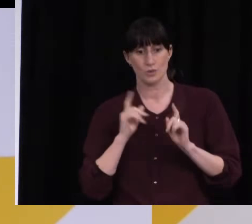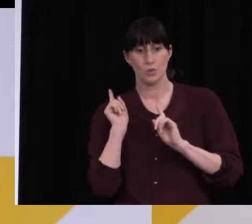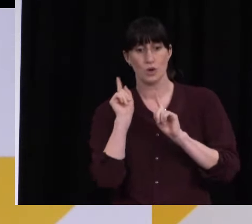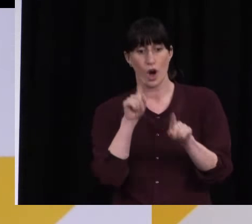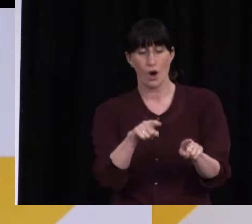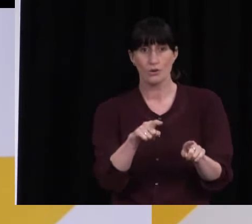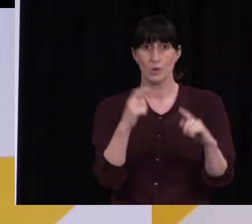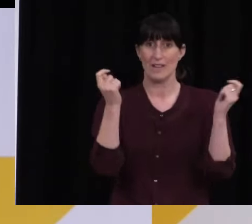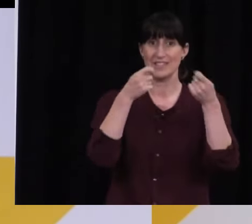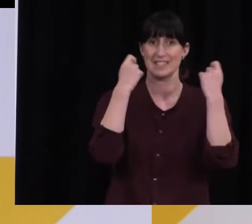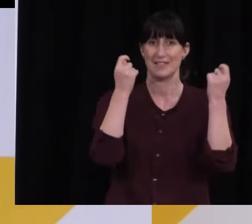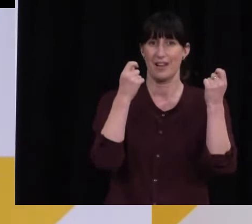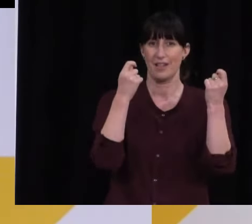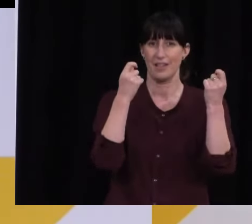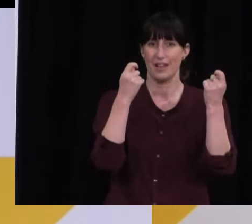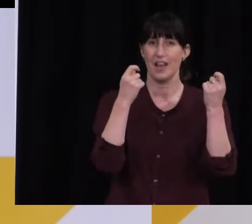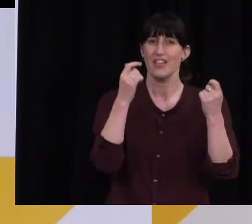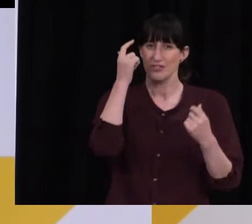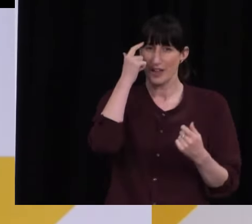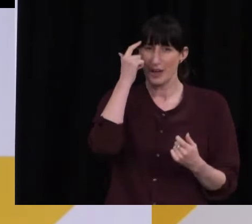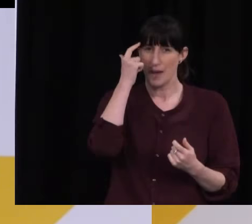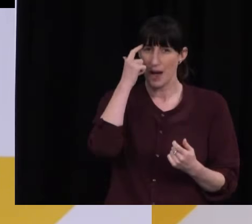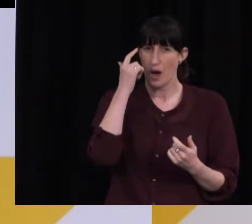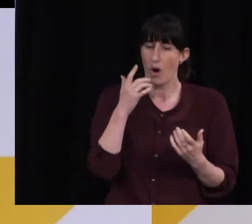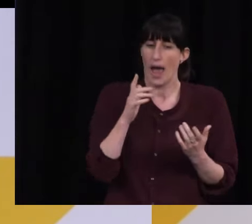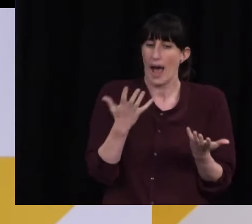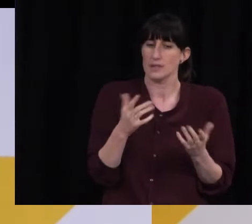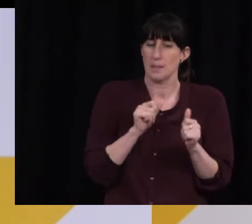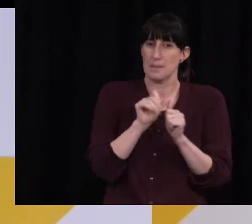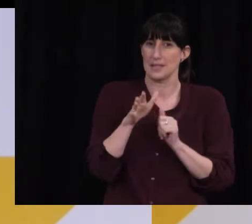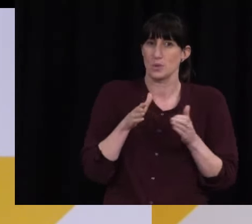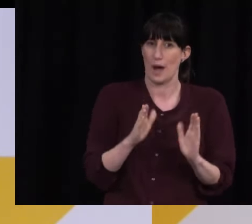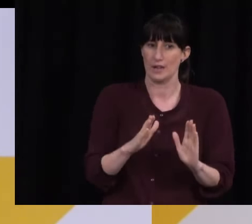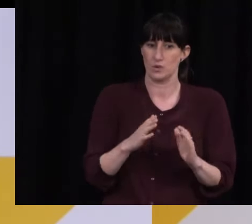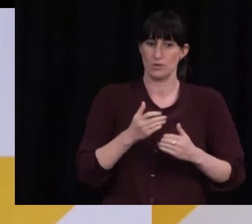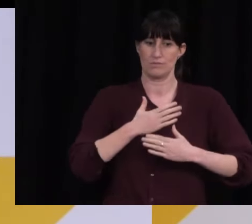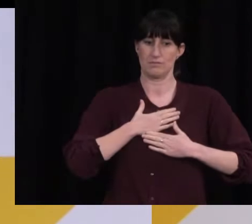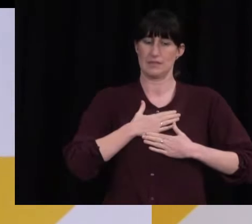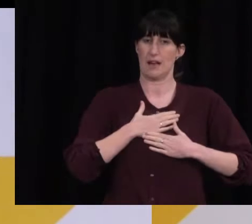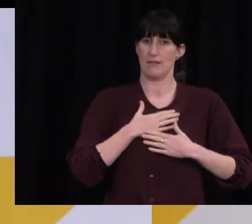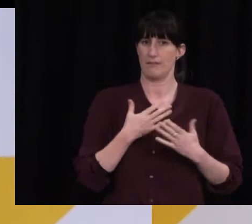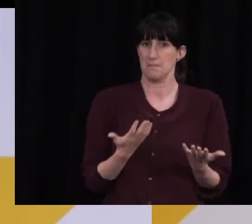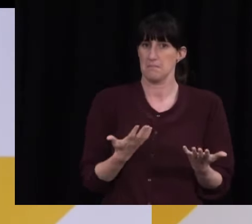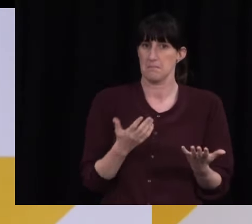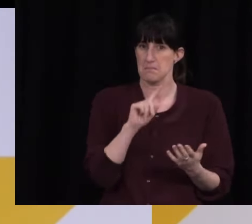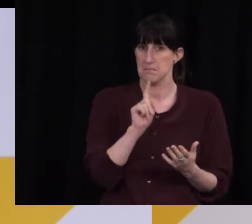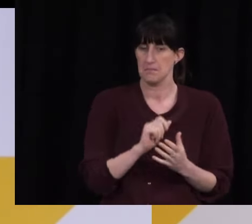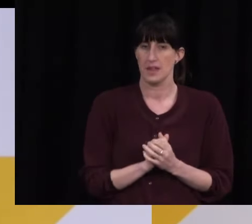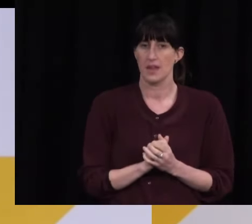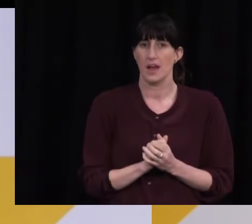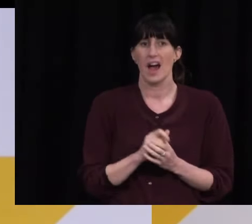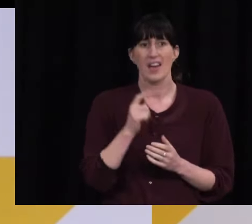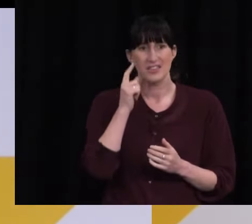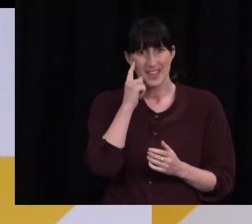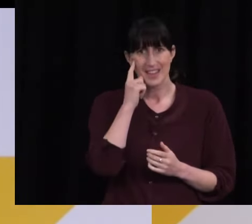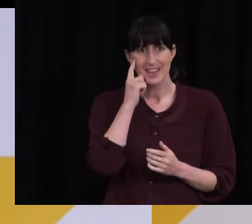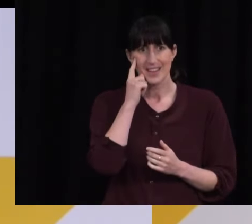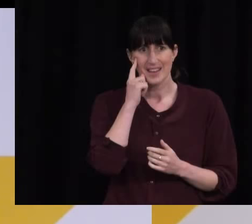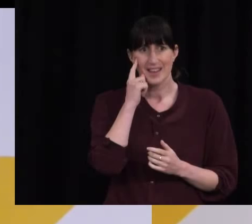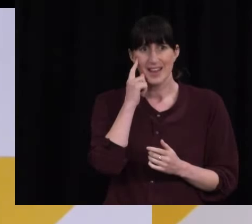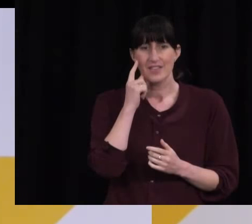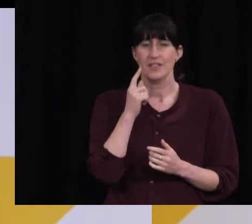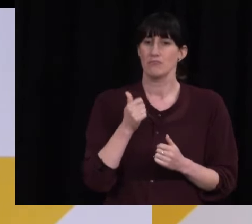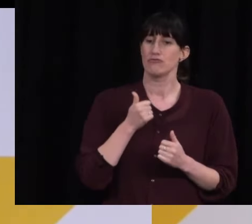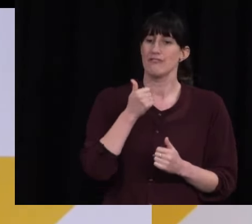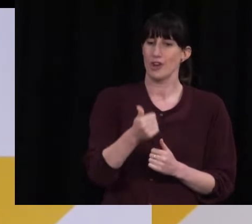And I think they'd want us to explore these because that is a way that we can give greater certainty. And I think they'd rather that than the potential of something being called off